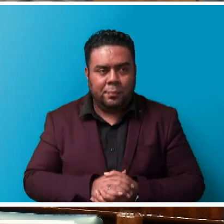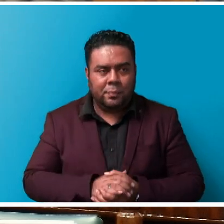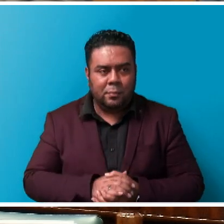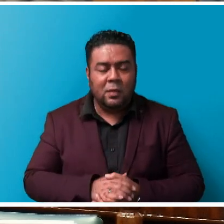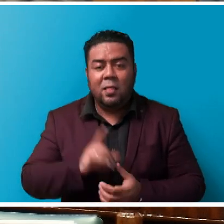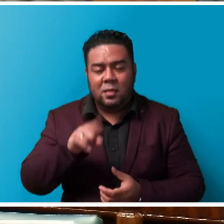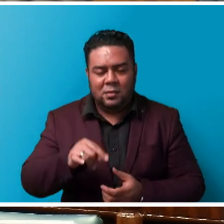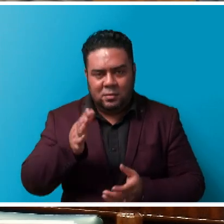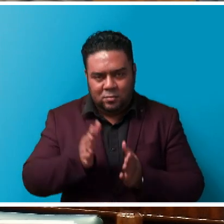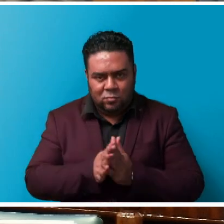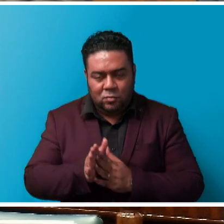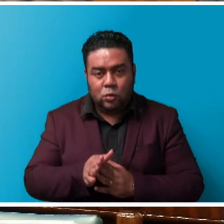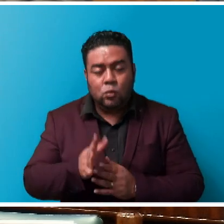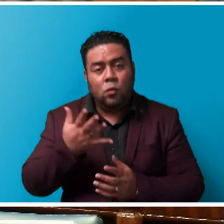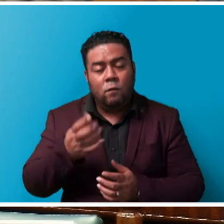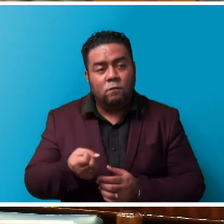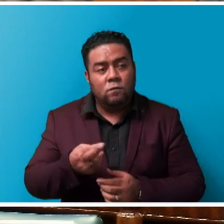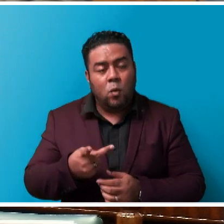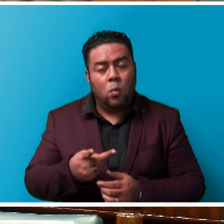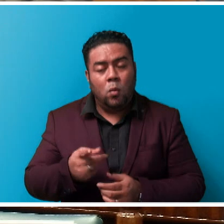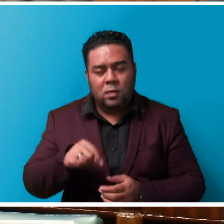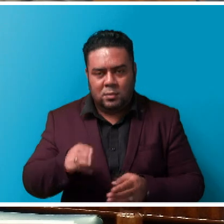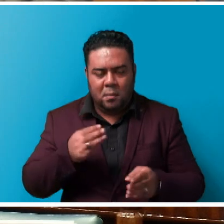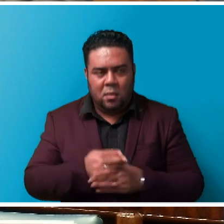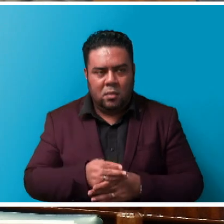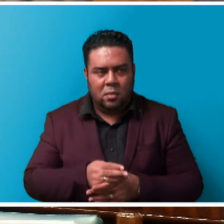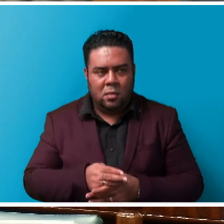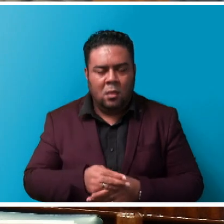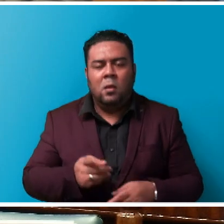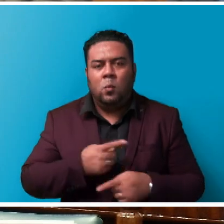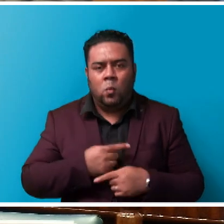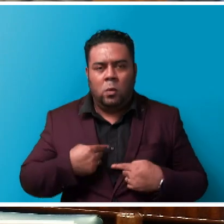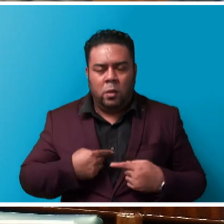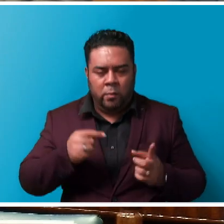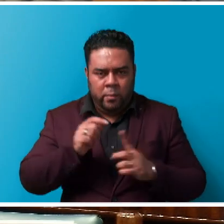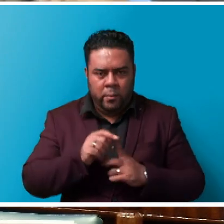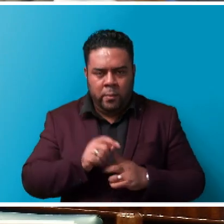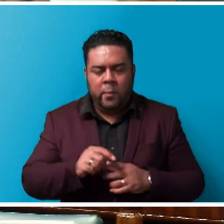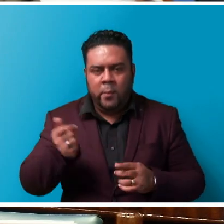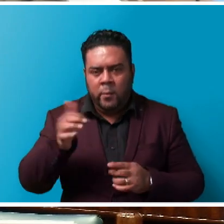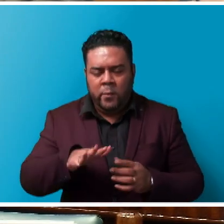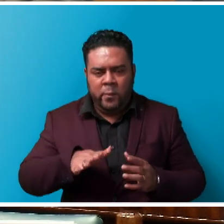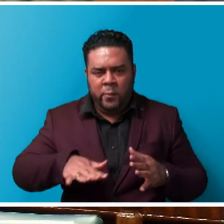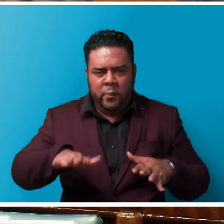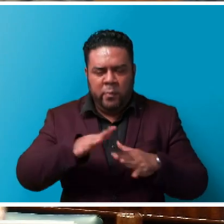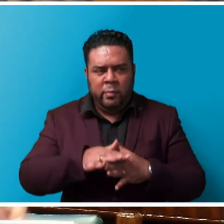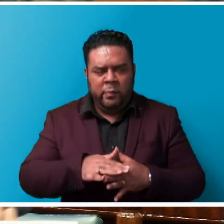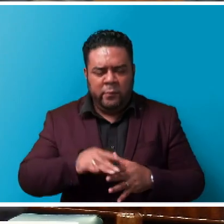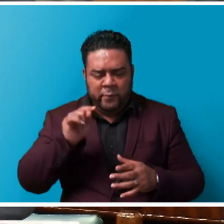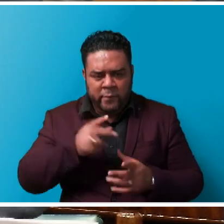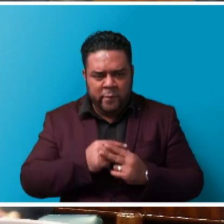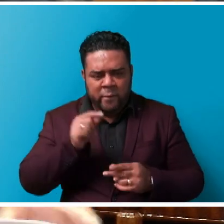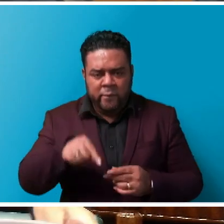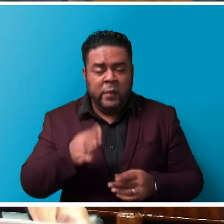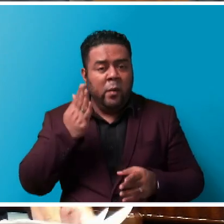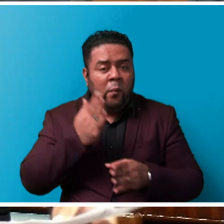is expected to tender this month, and we are targeting groundworks to start August 25. So with these